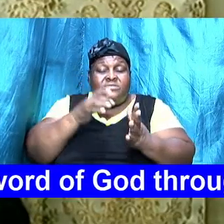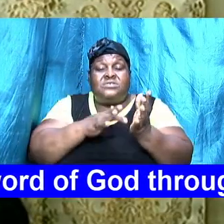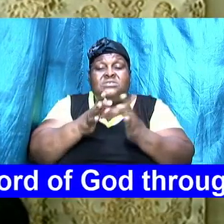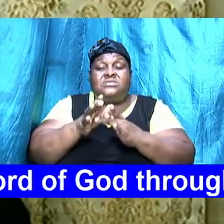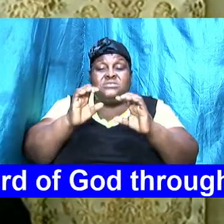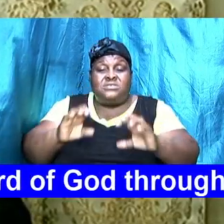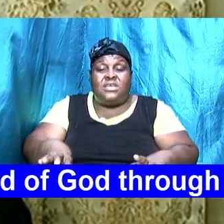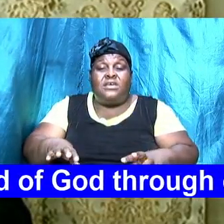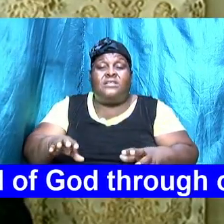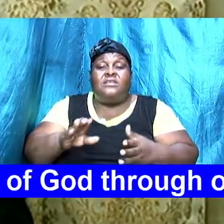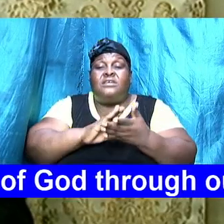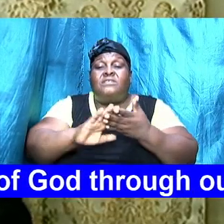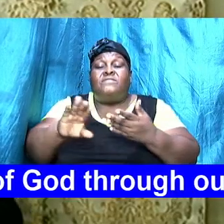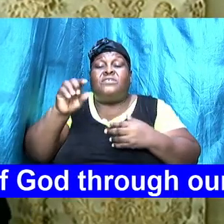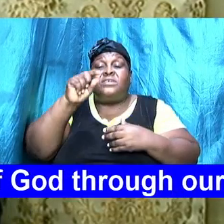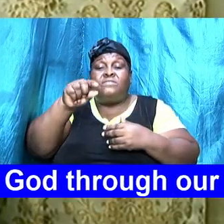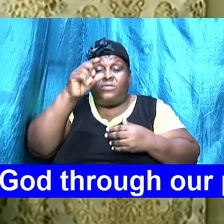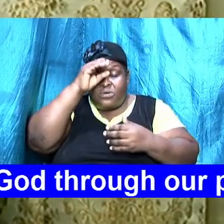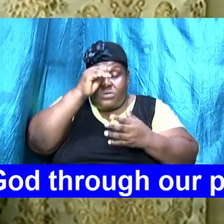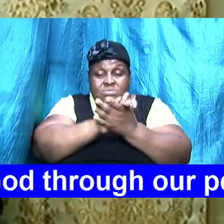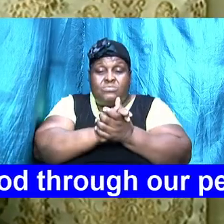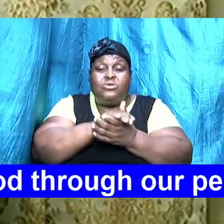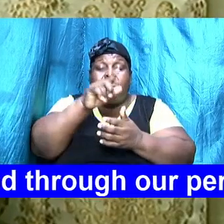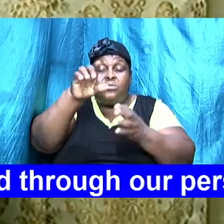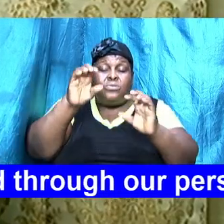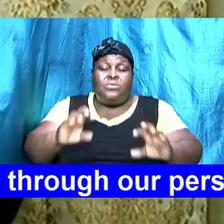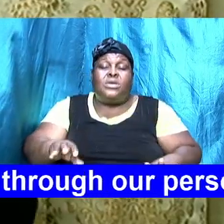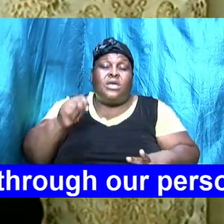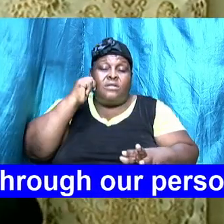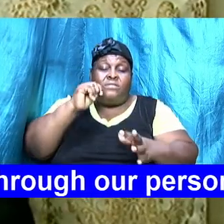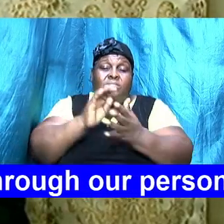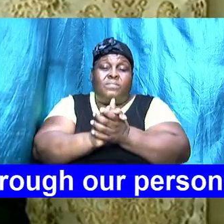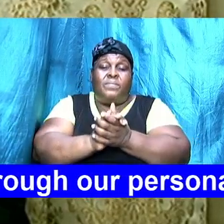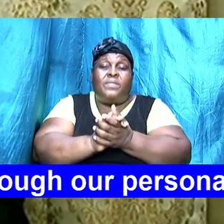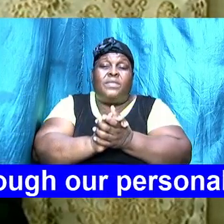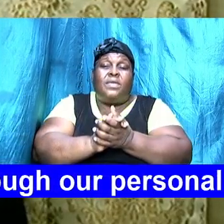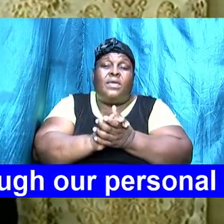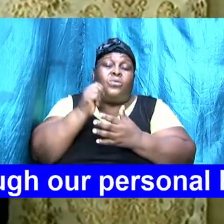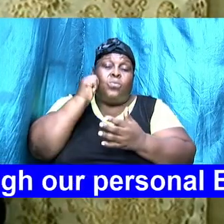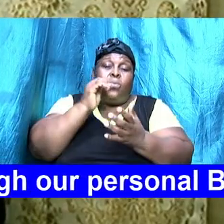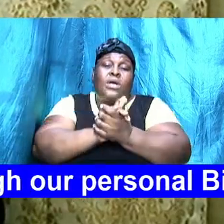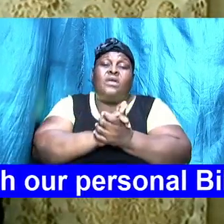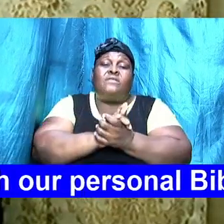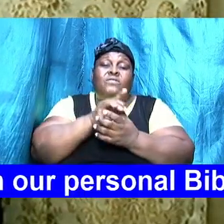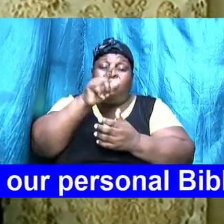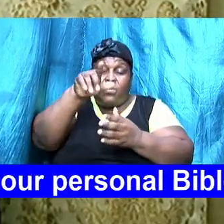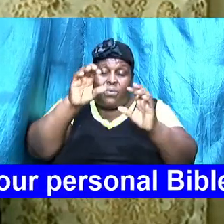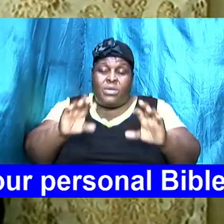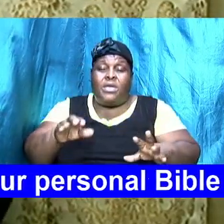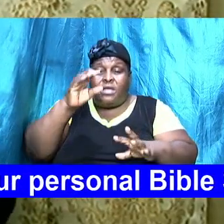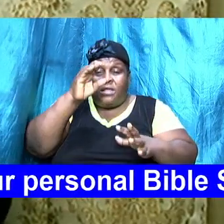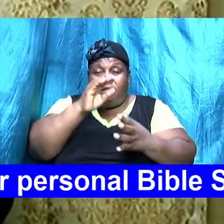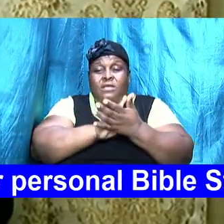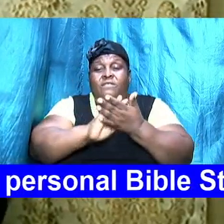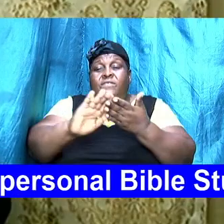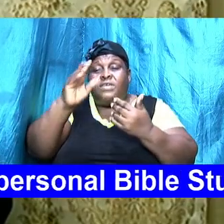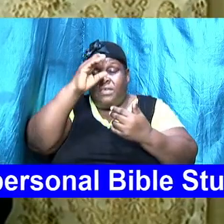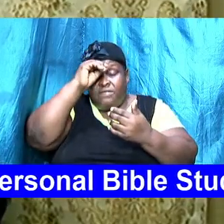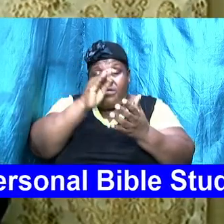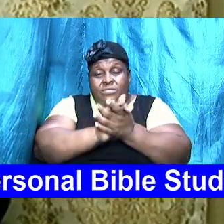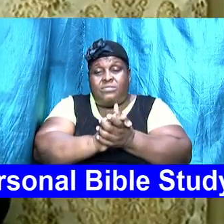you, husband, you can forgive your wife. Wife, you can forgive your husband. It is the biblical principle.